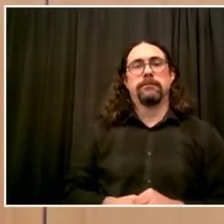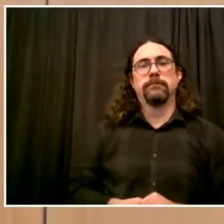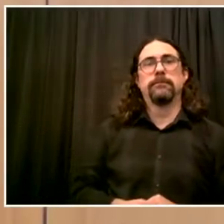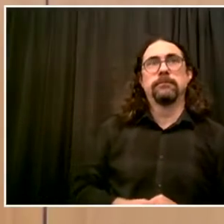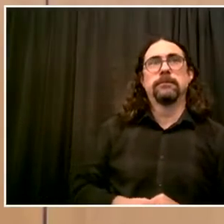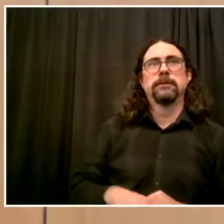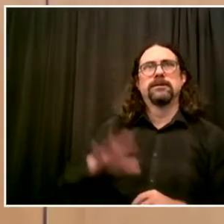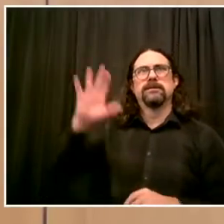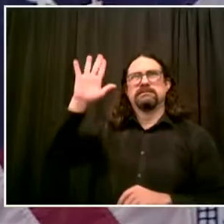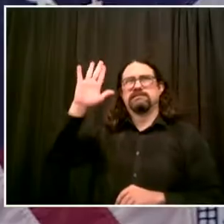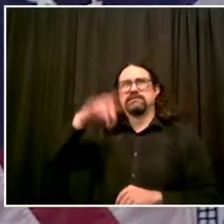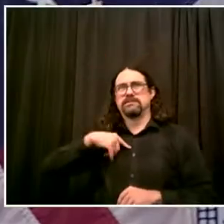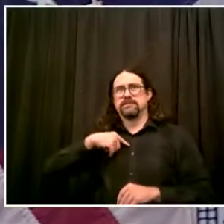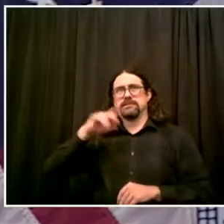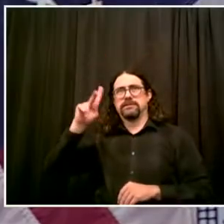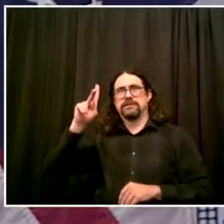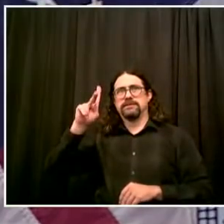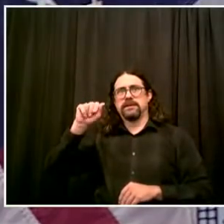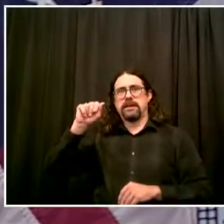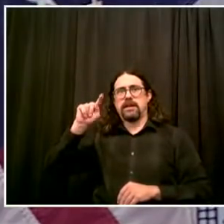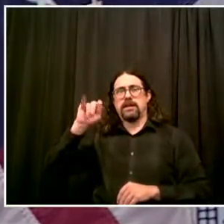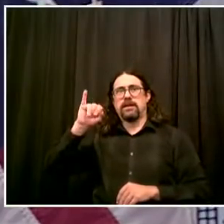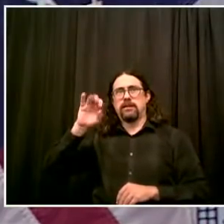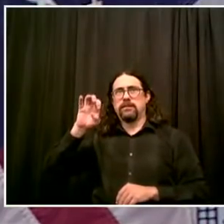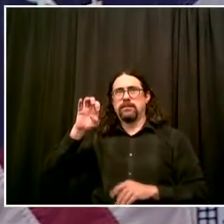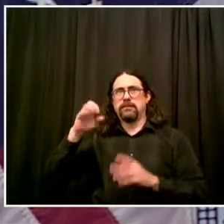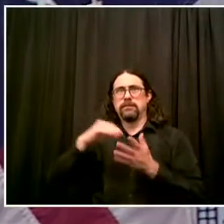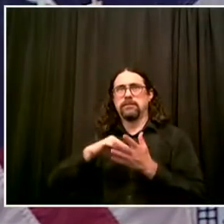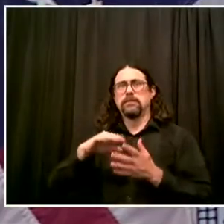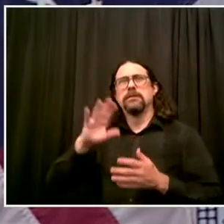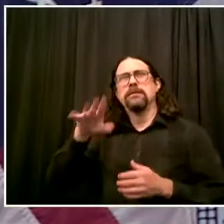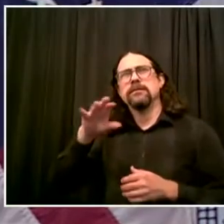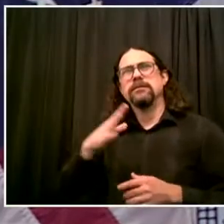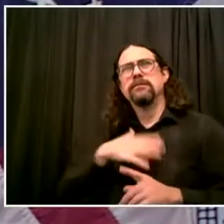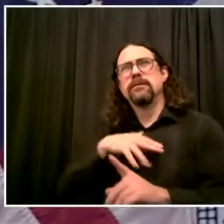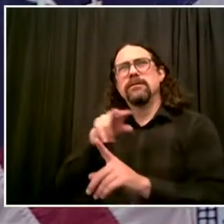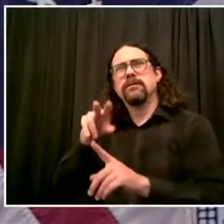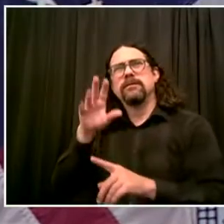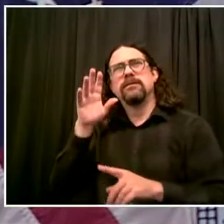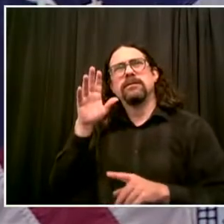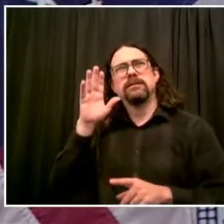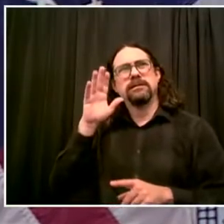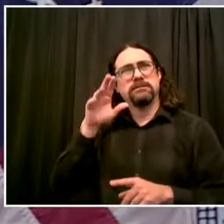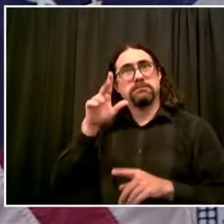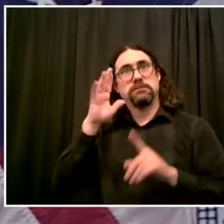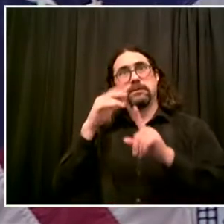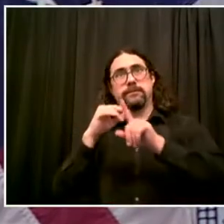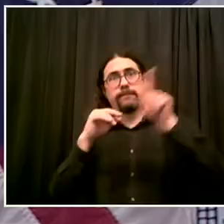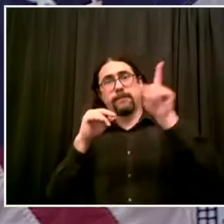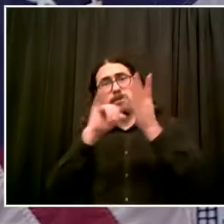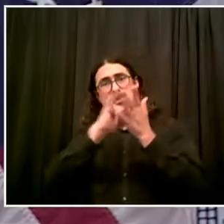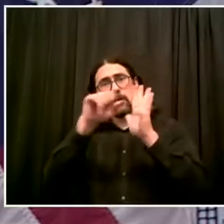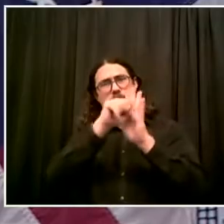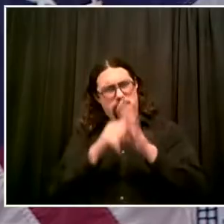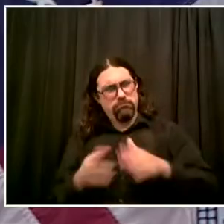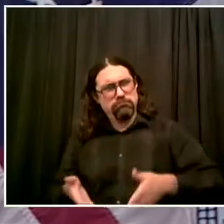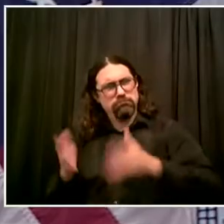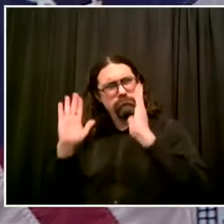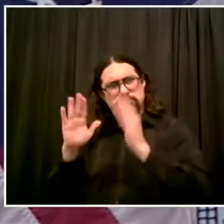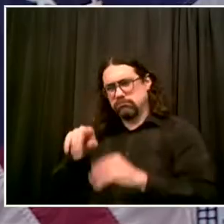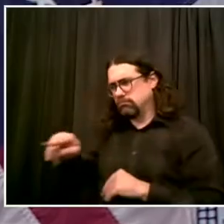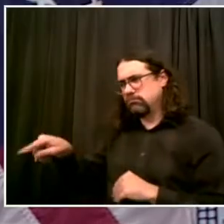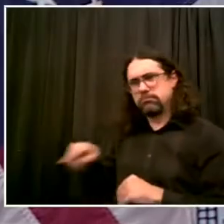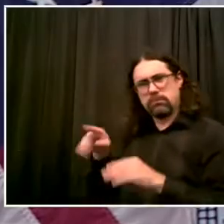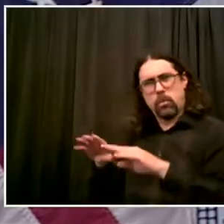centers different than summer camps that are now being allowed to operate? I'll start and then pass back to the commissioner. Yeah, the summer camps